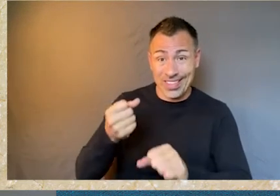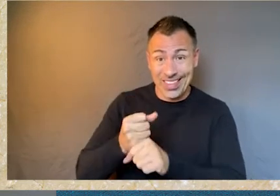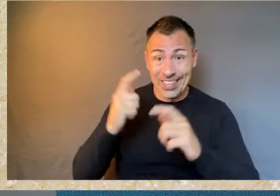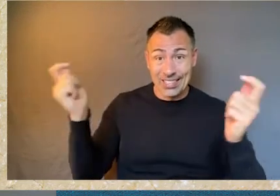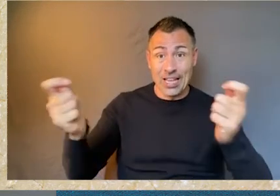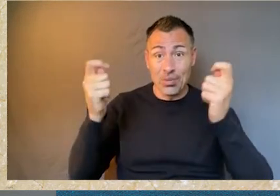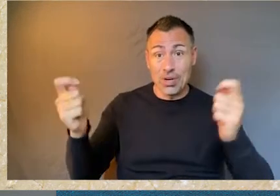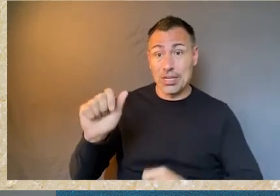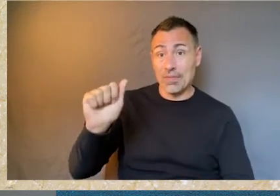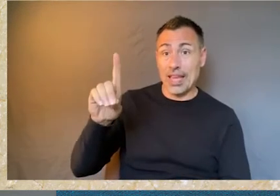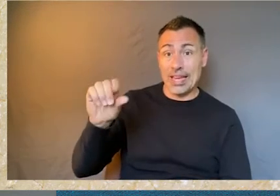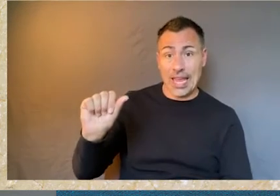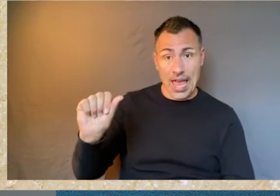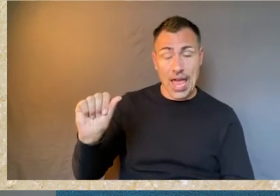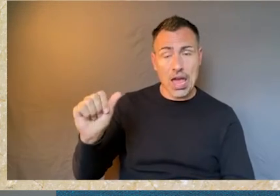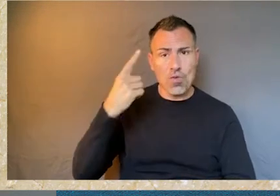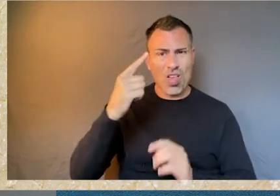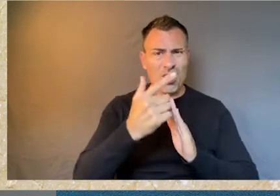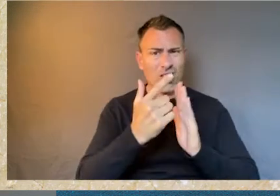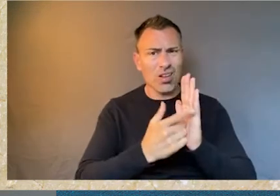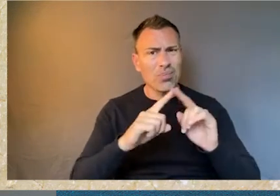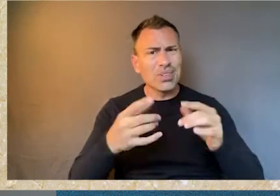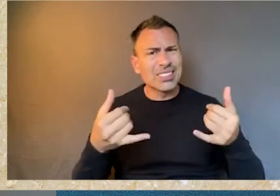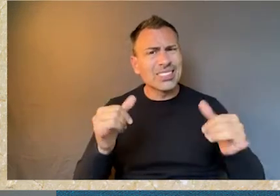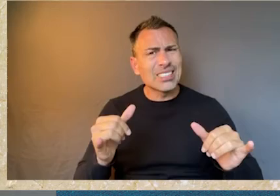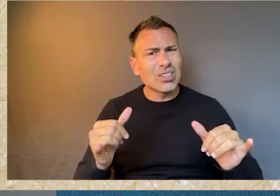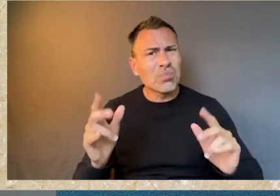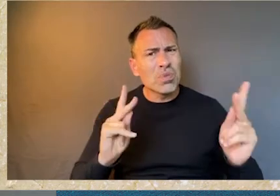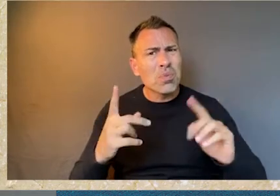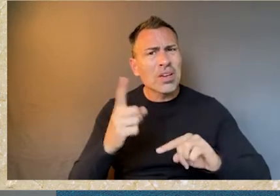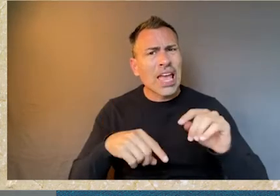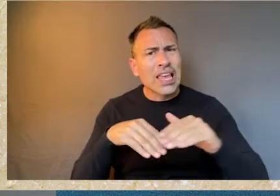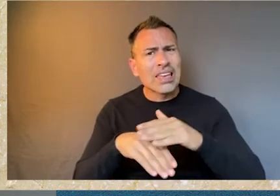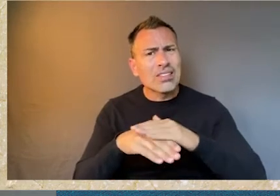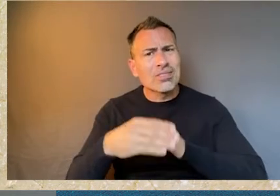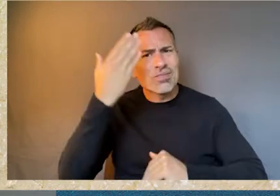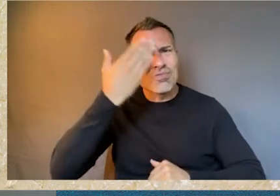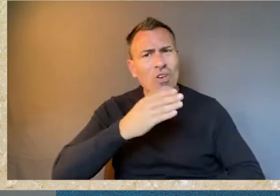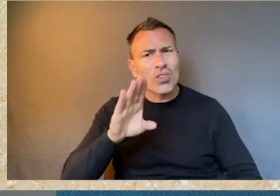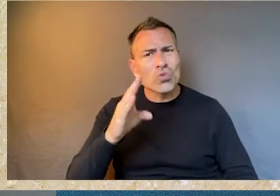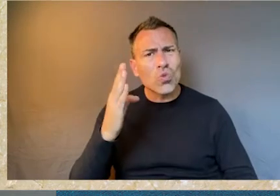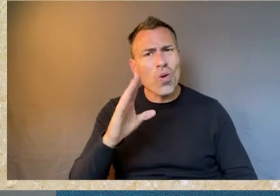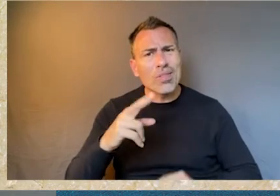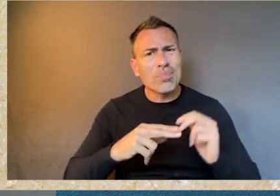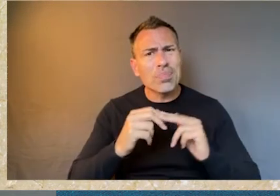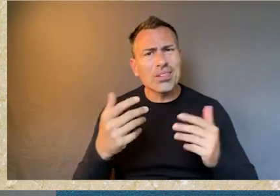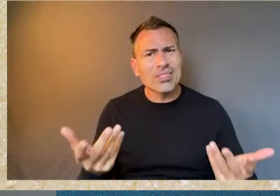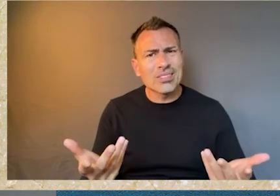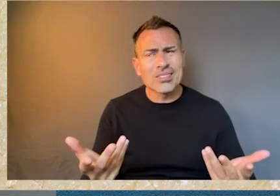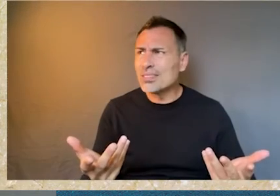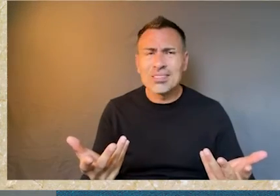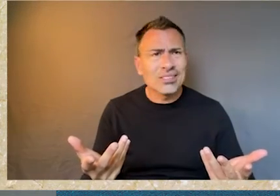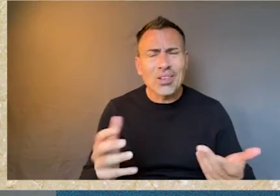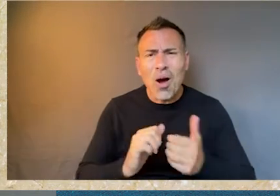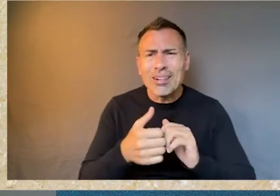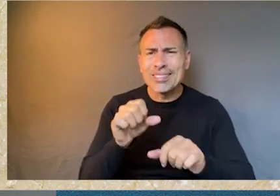you still have buildings that someone can't get in the front, literally in the front door. So how is that working? And